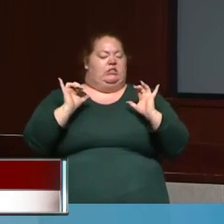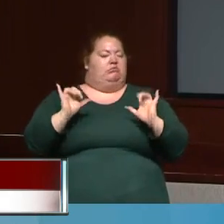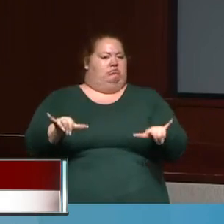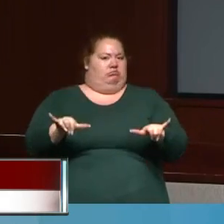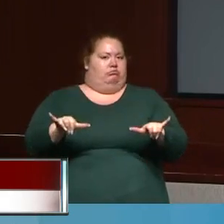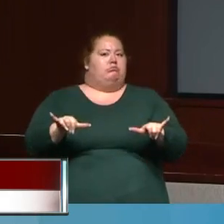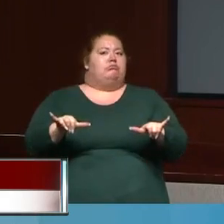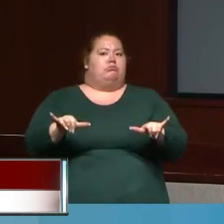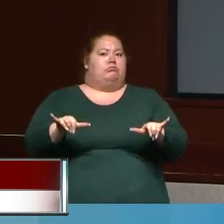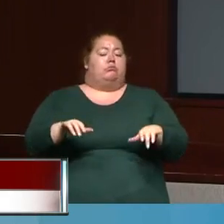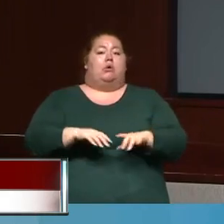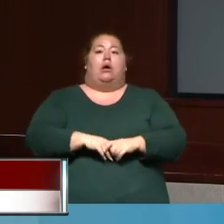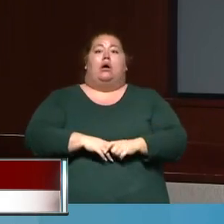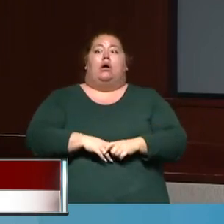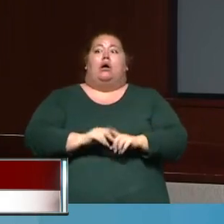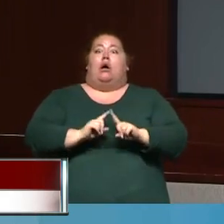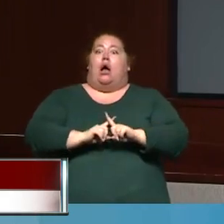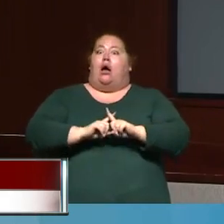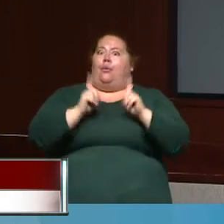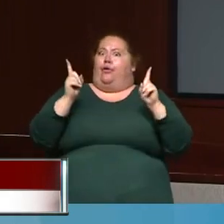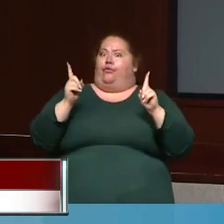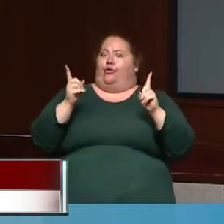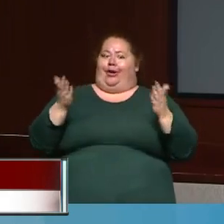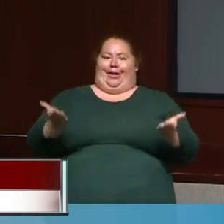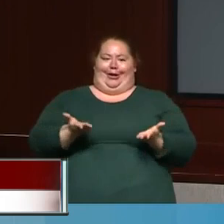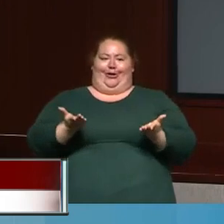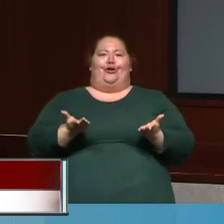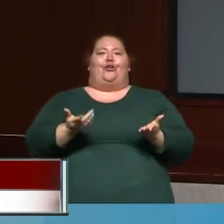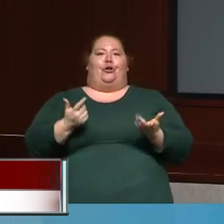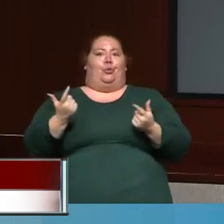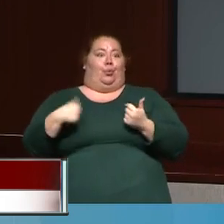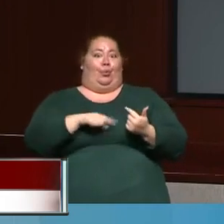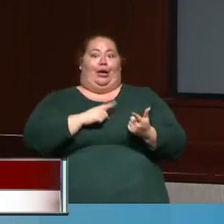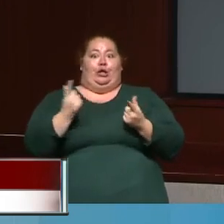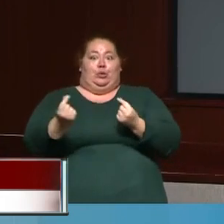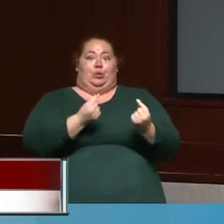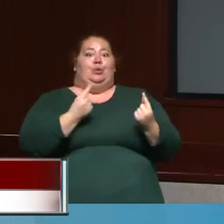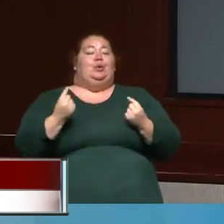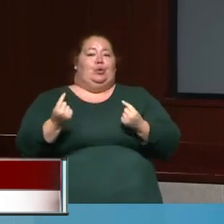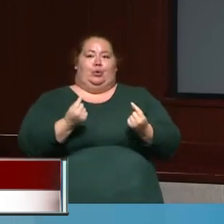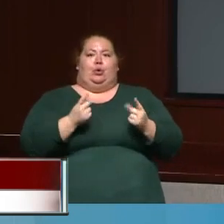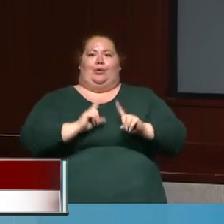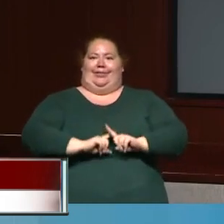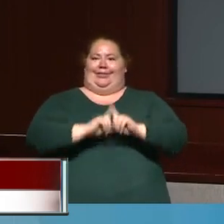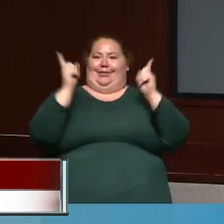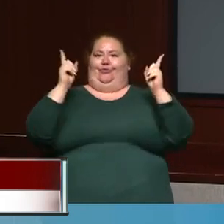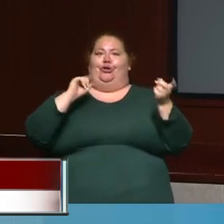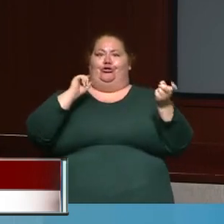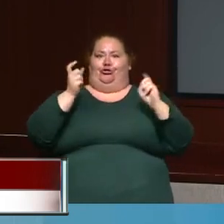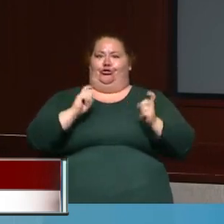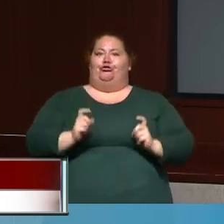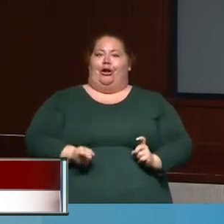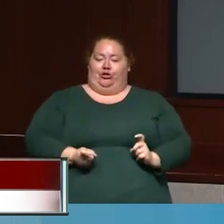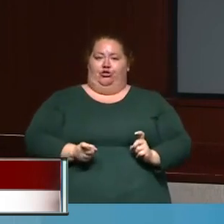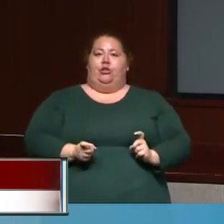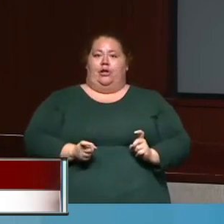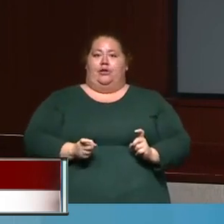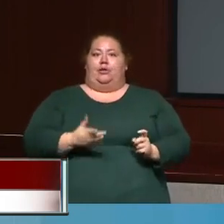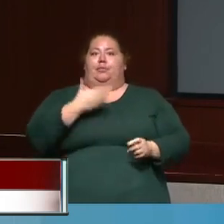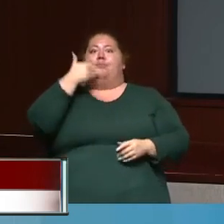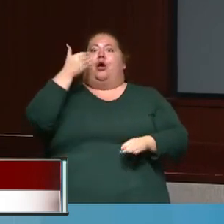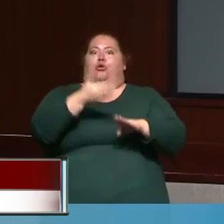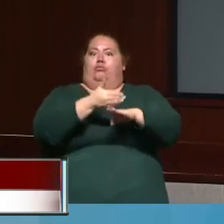However, our behaviors have changed significantly. So our actuals are no longer trending right along with that line that the